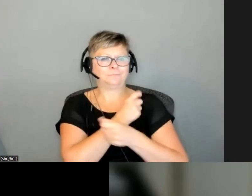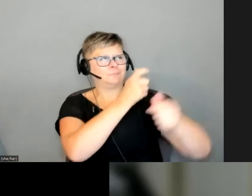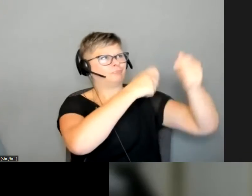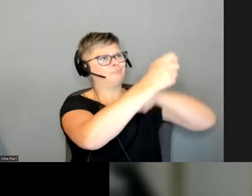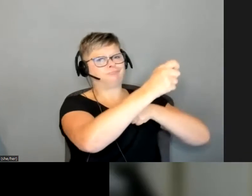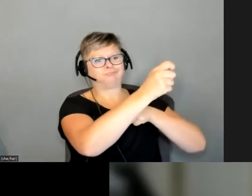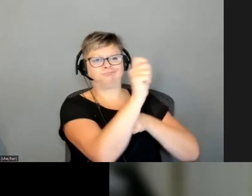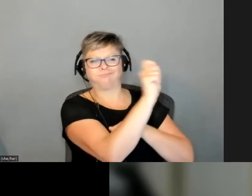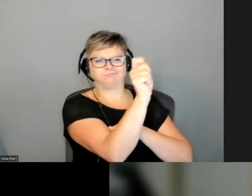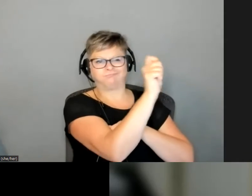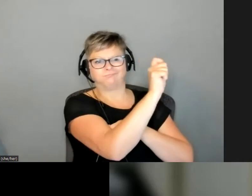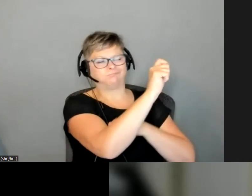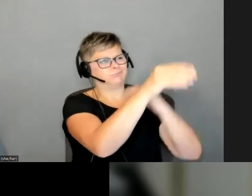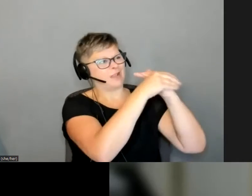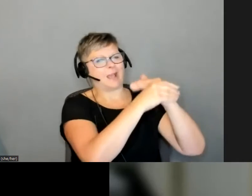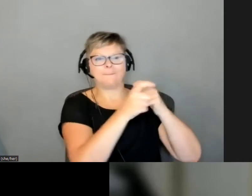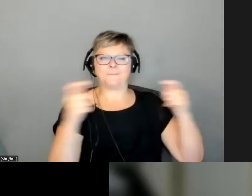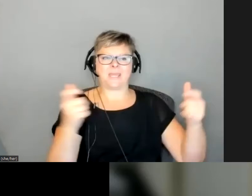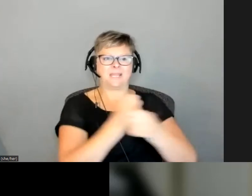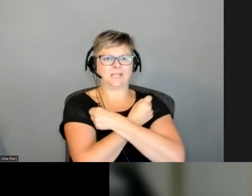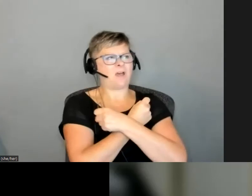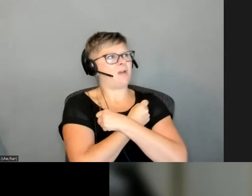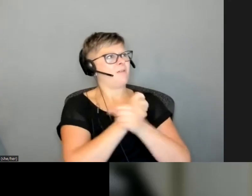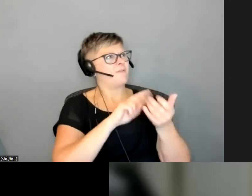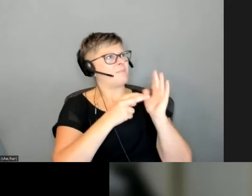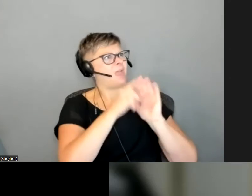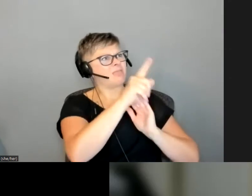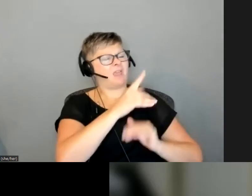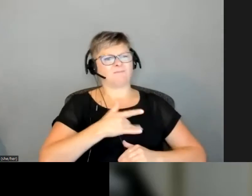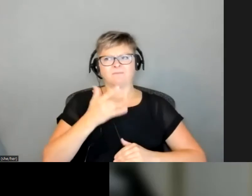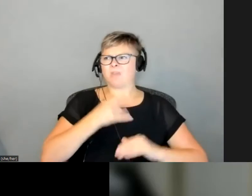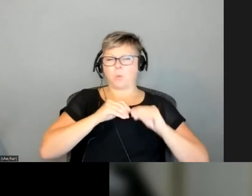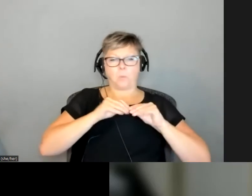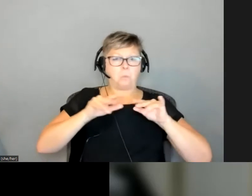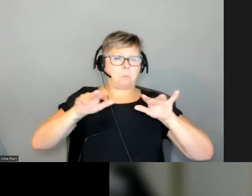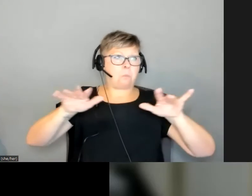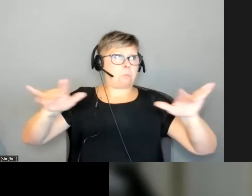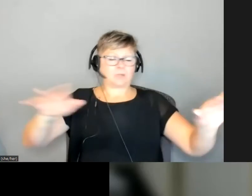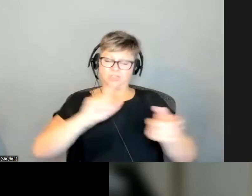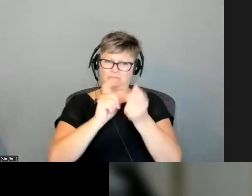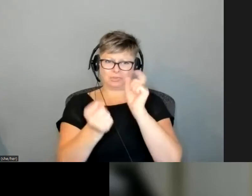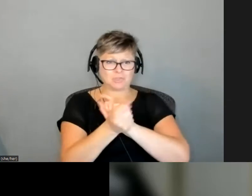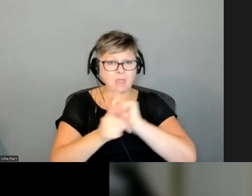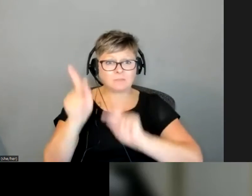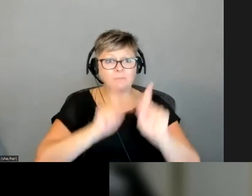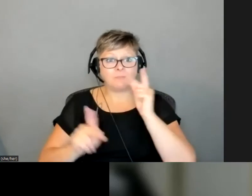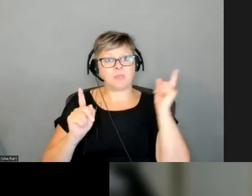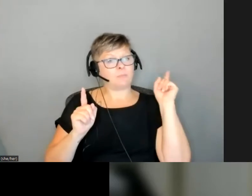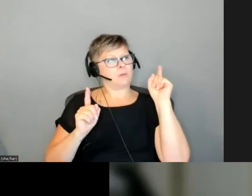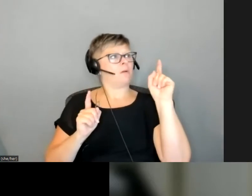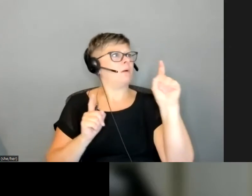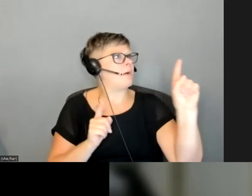whole atmosphere and the setting that we were at. And people were coming and they were talking and they were